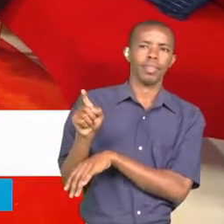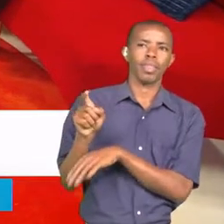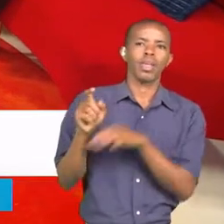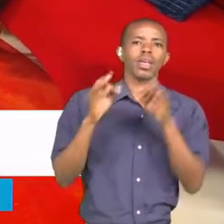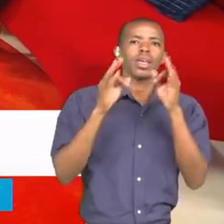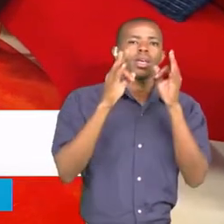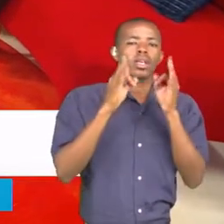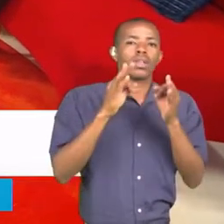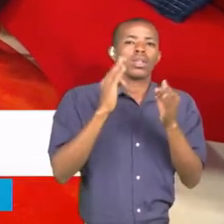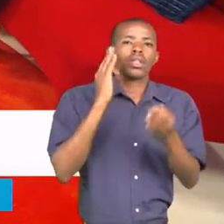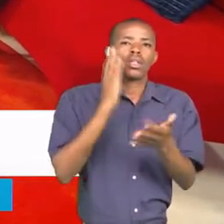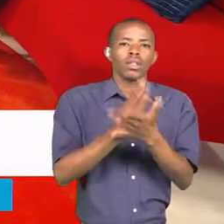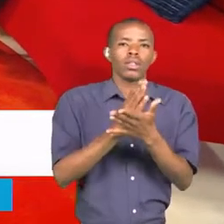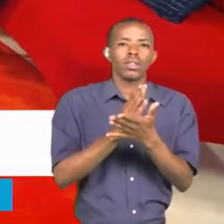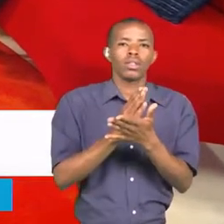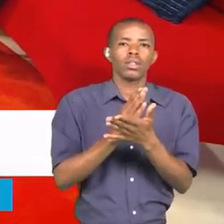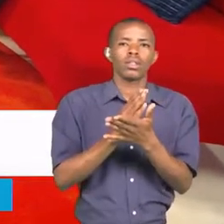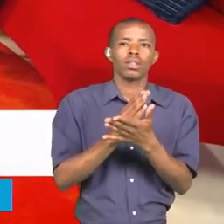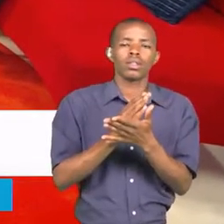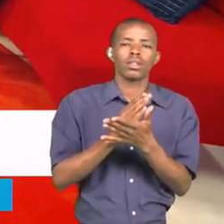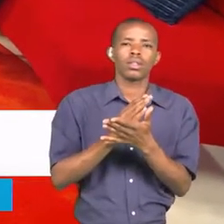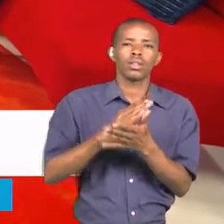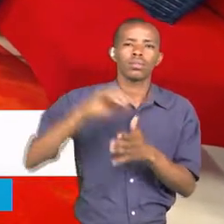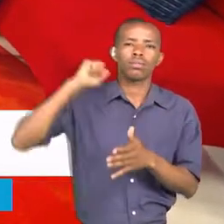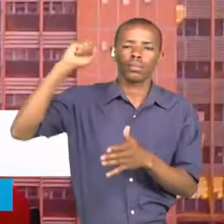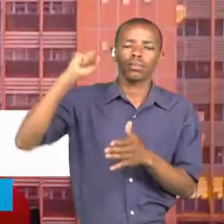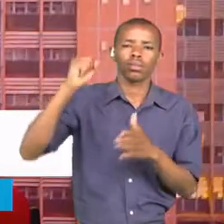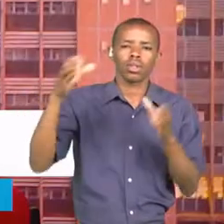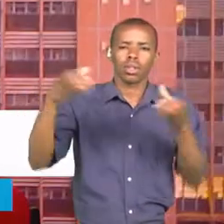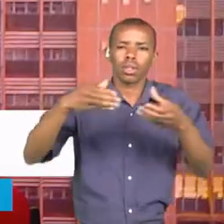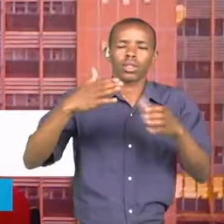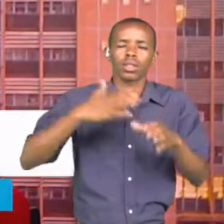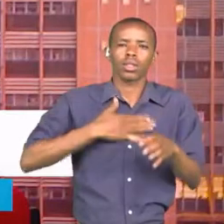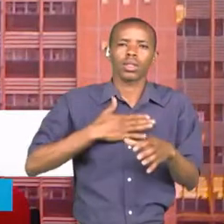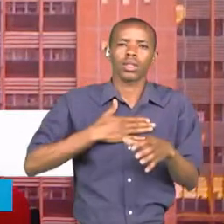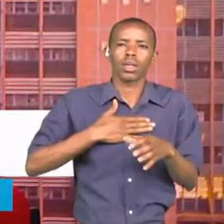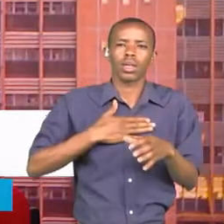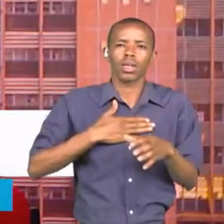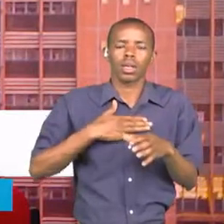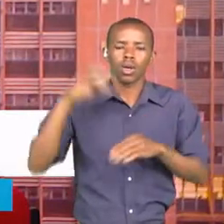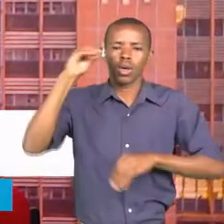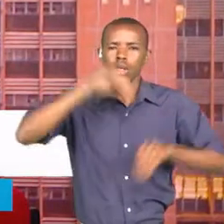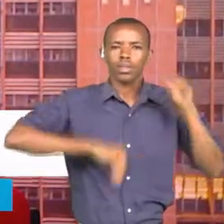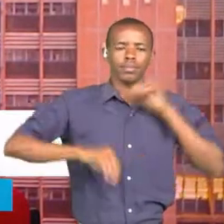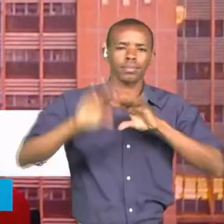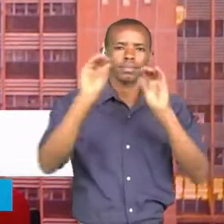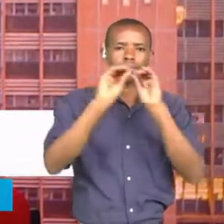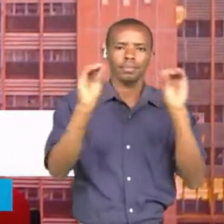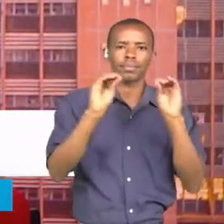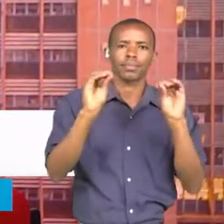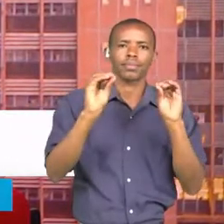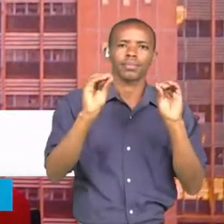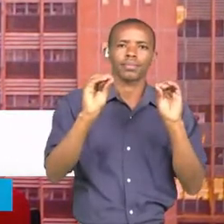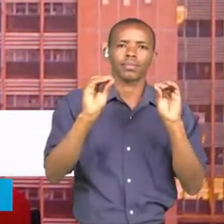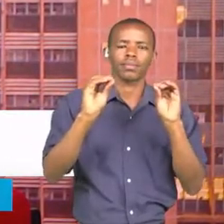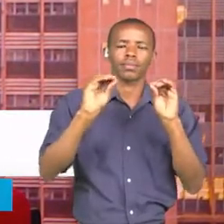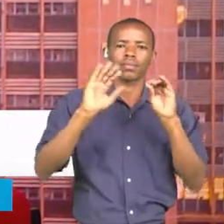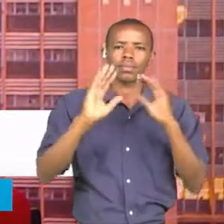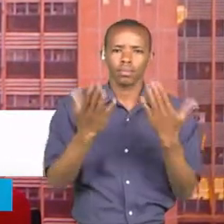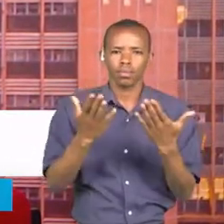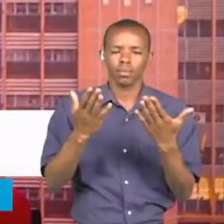If indeed our political class are not corrupt, how